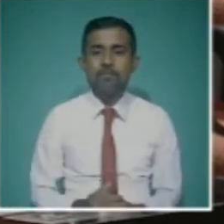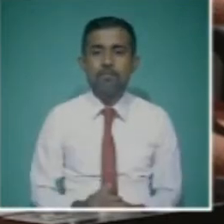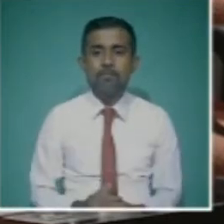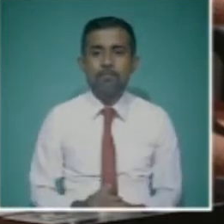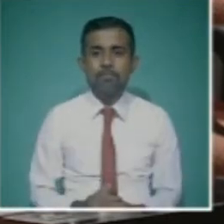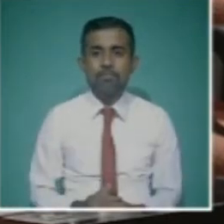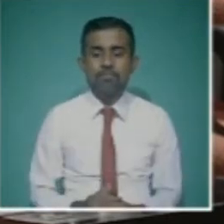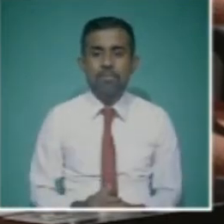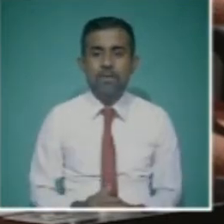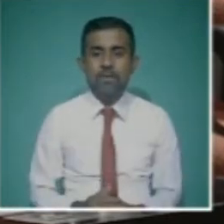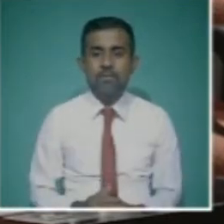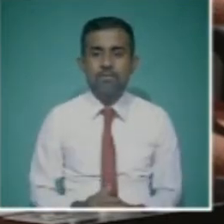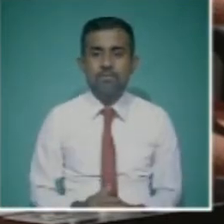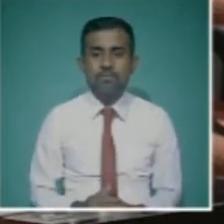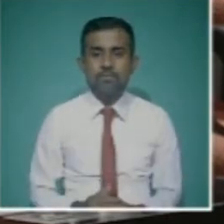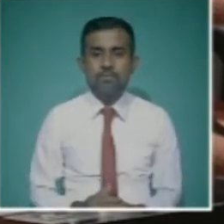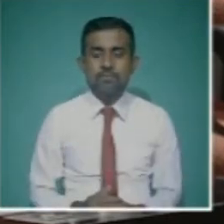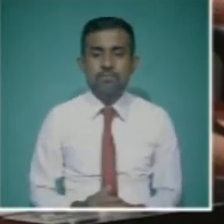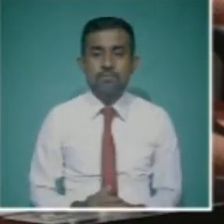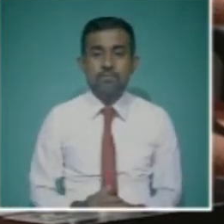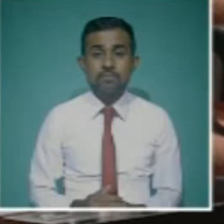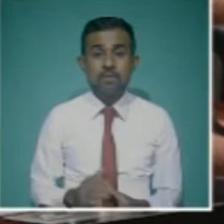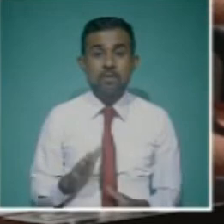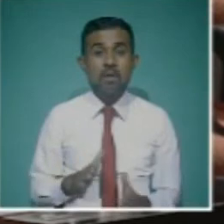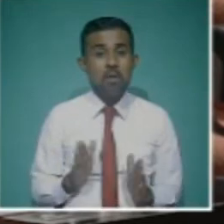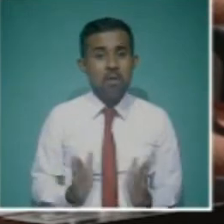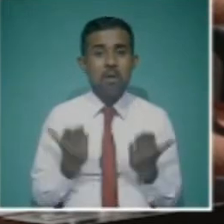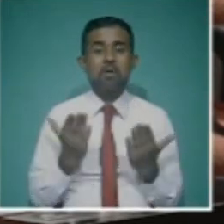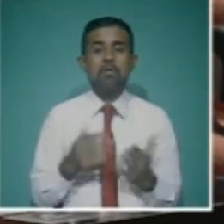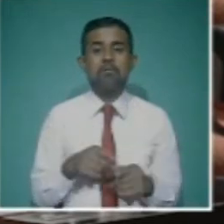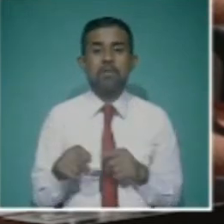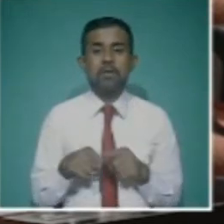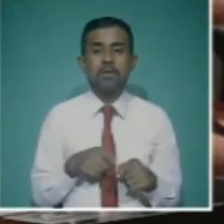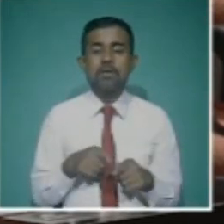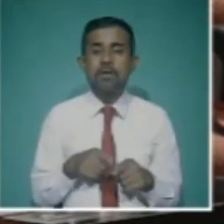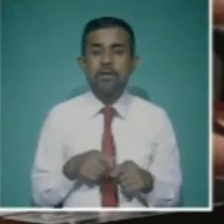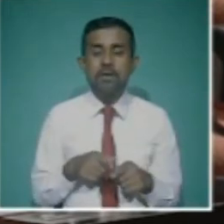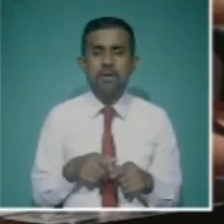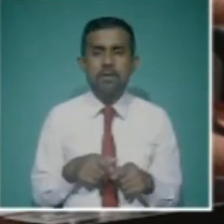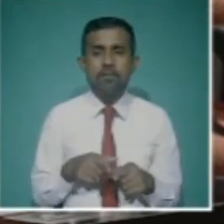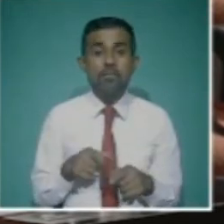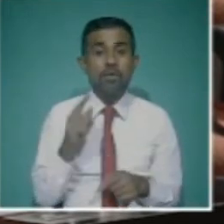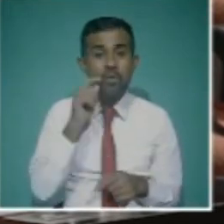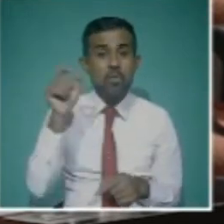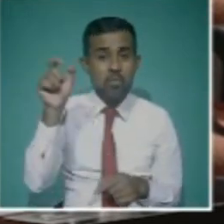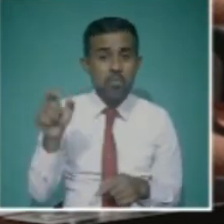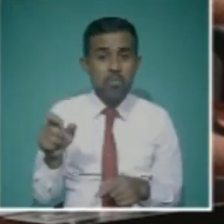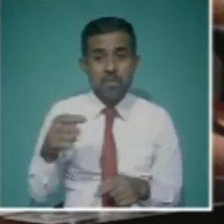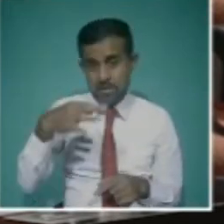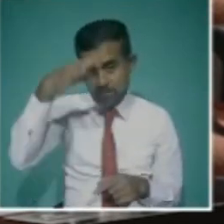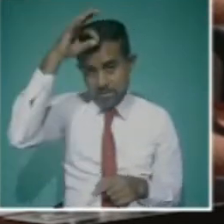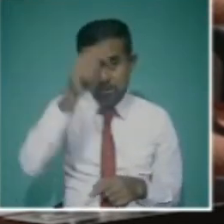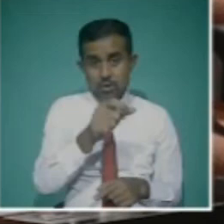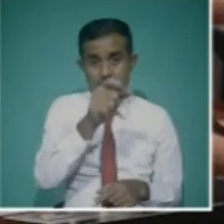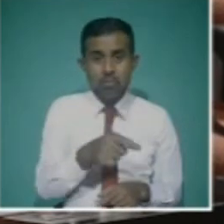And as a basis for that beginning, at least he must be honest to the Sinhala people and say, look, if we want